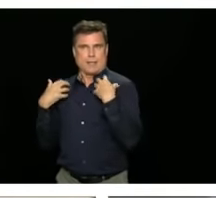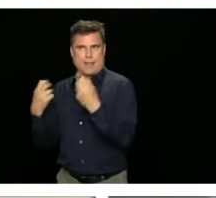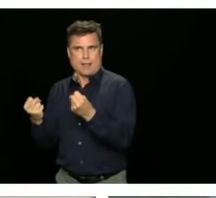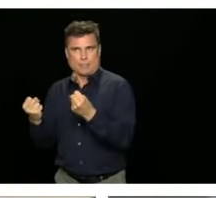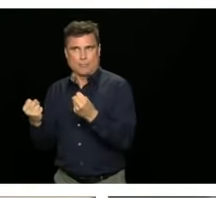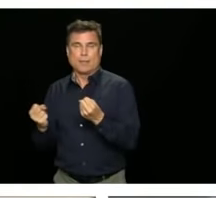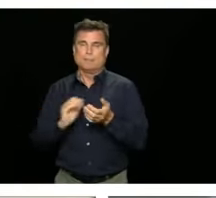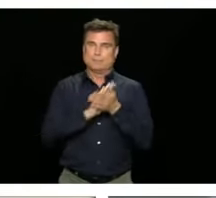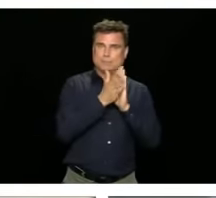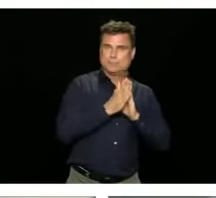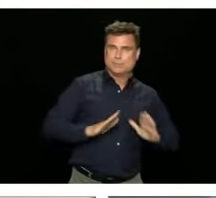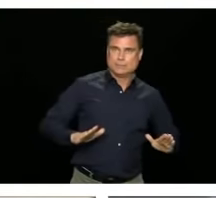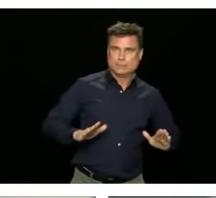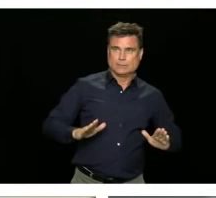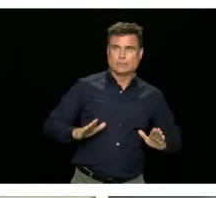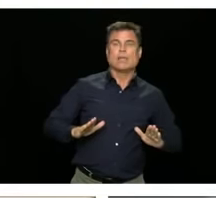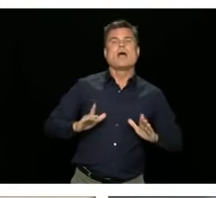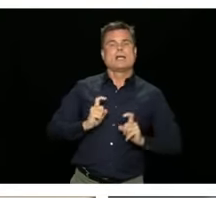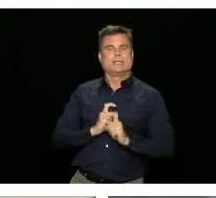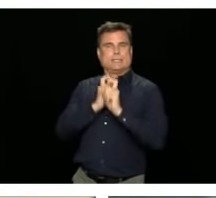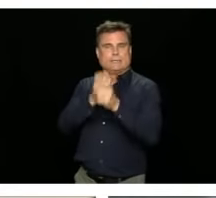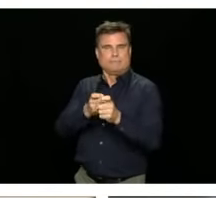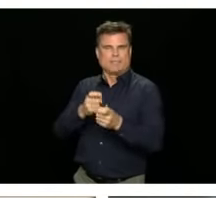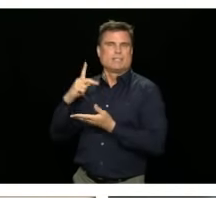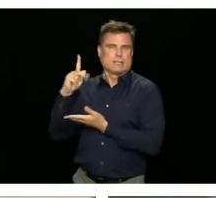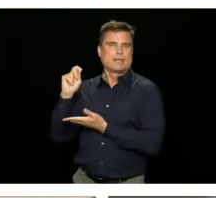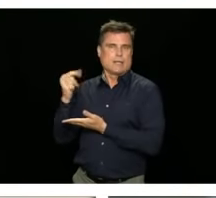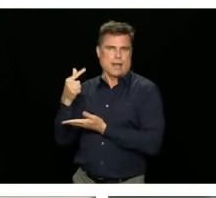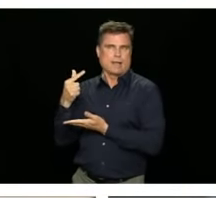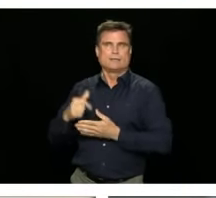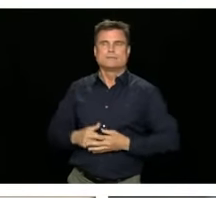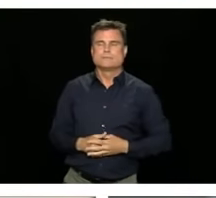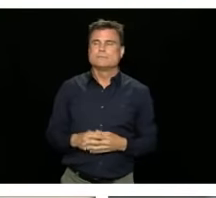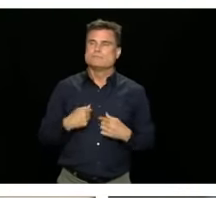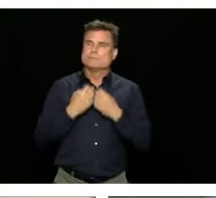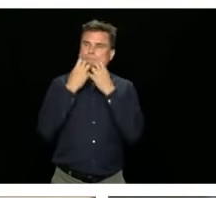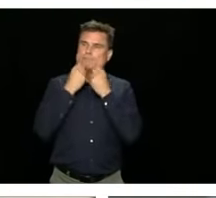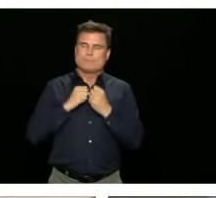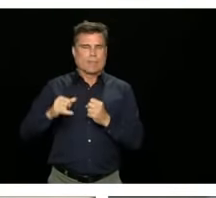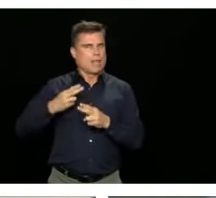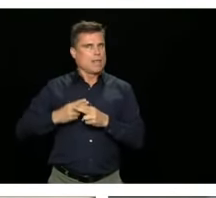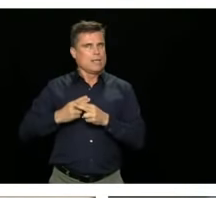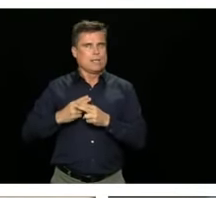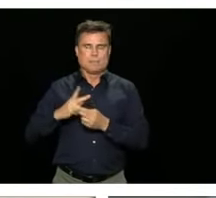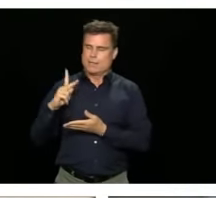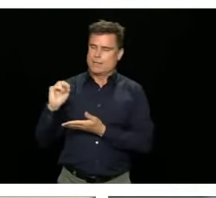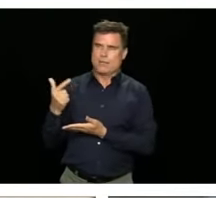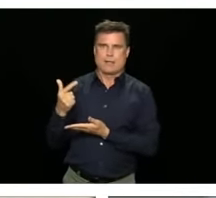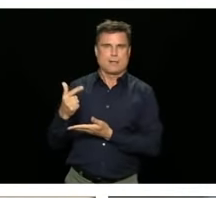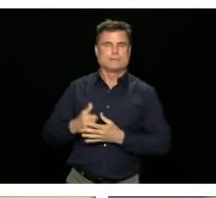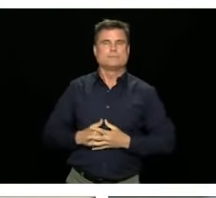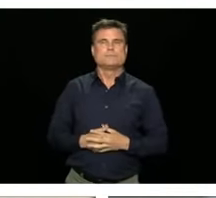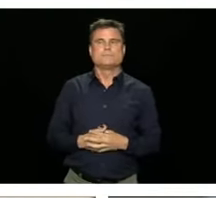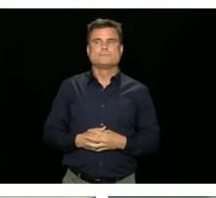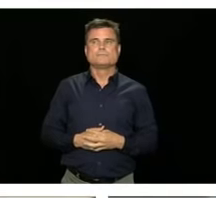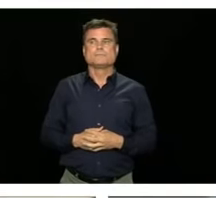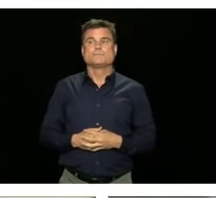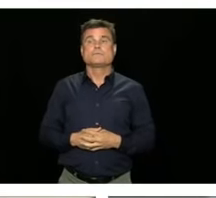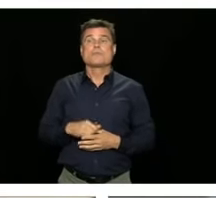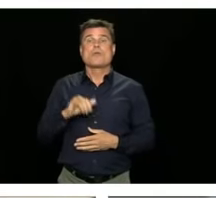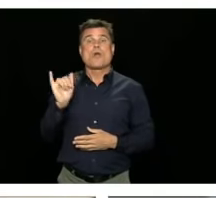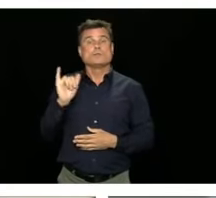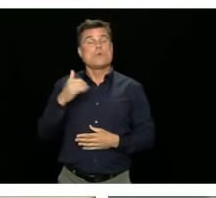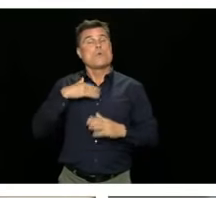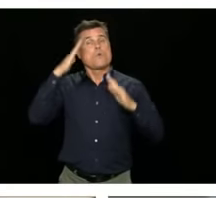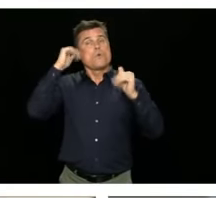their daughter is given the gift of good health and peace. I also hope during this unprecedented time of